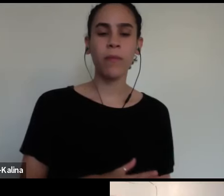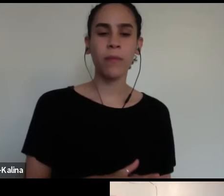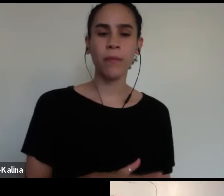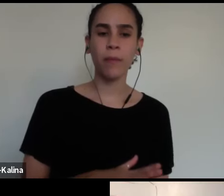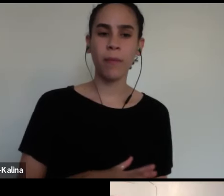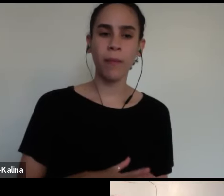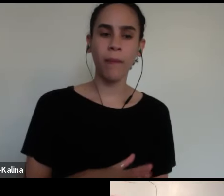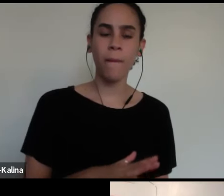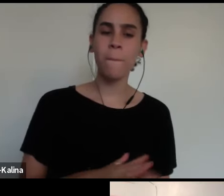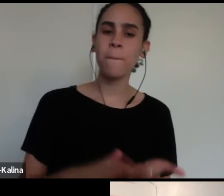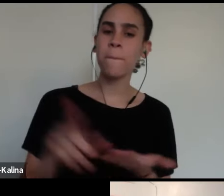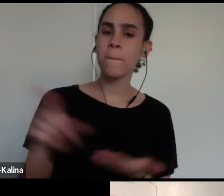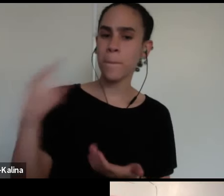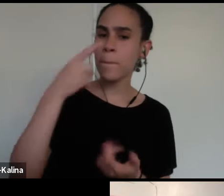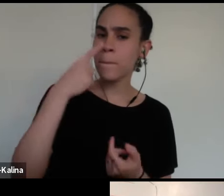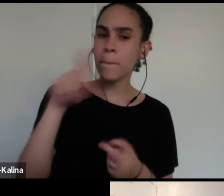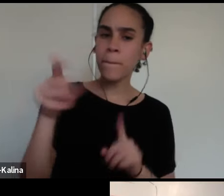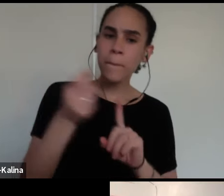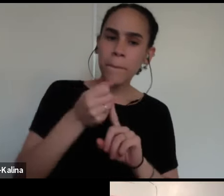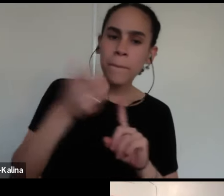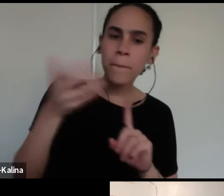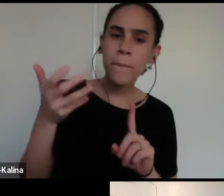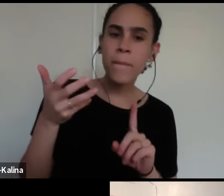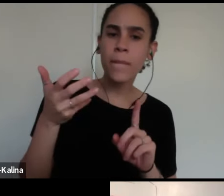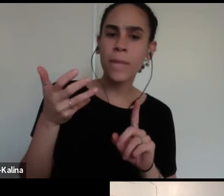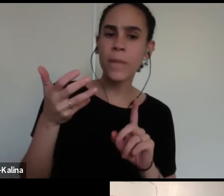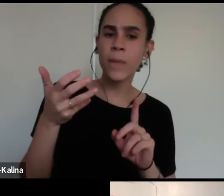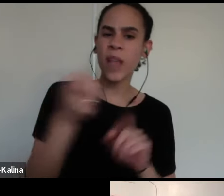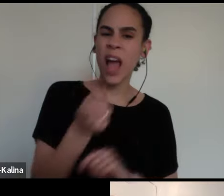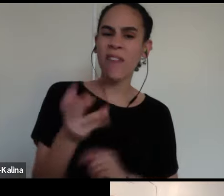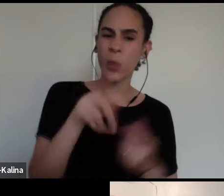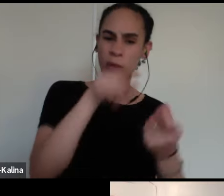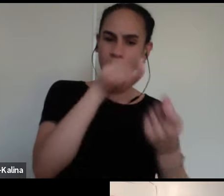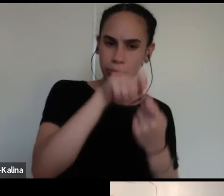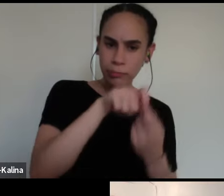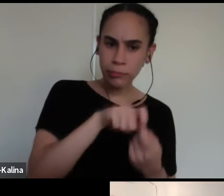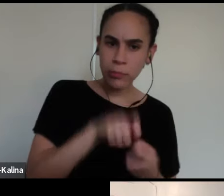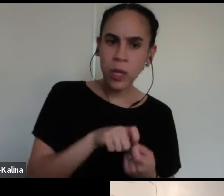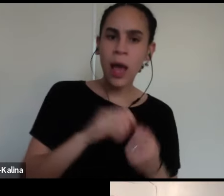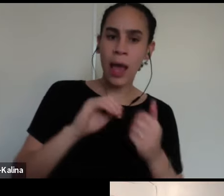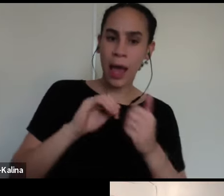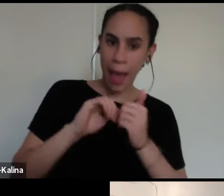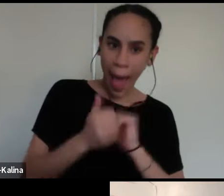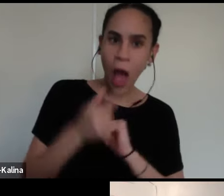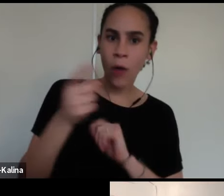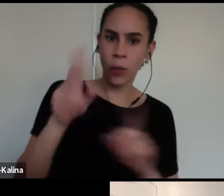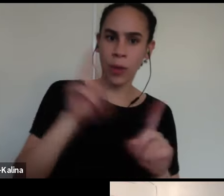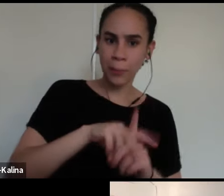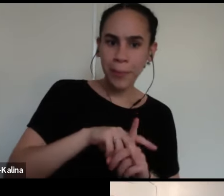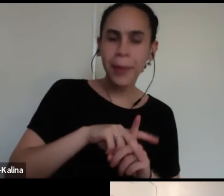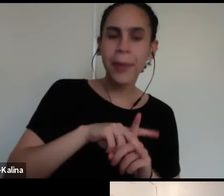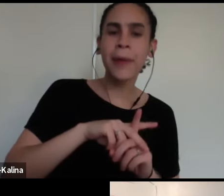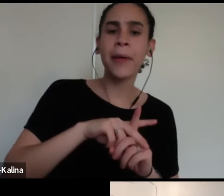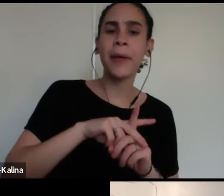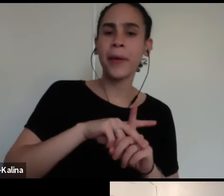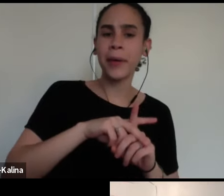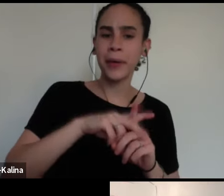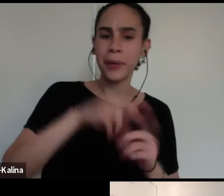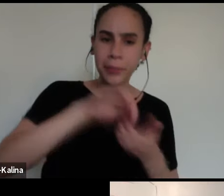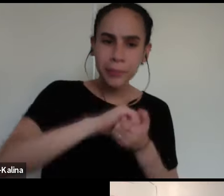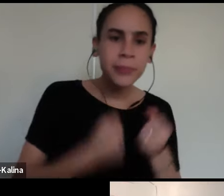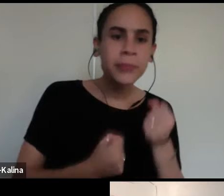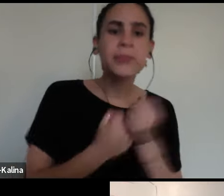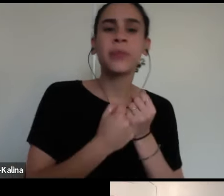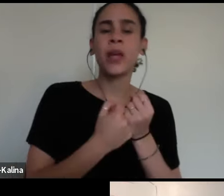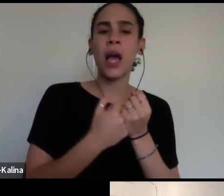maybe talk about a few specific things that you do to really do that effectively. How can, I mean, I think a